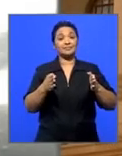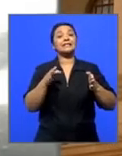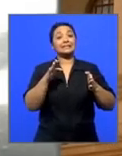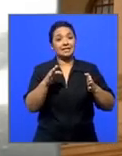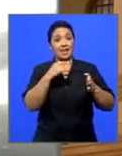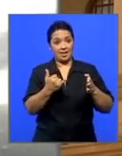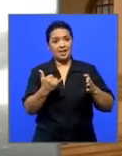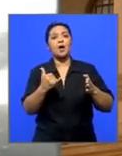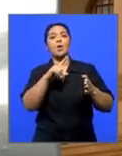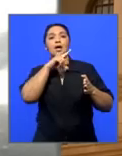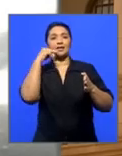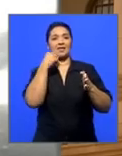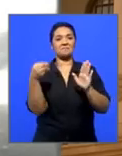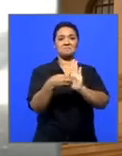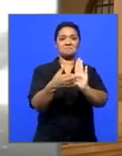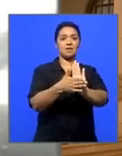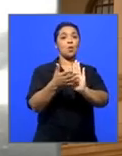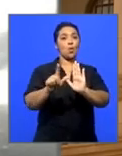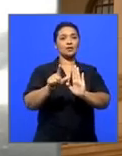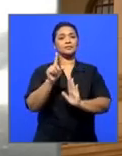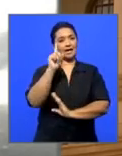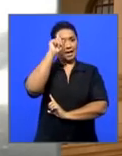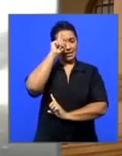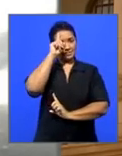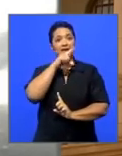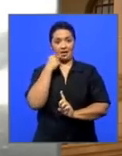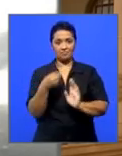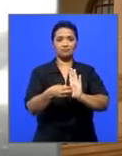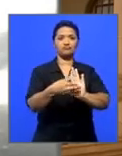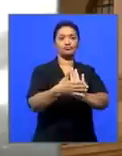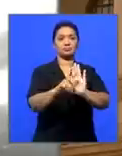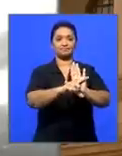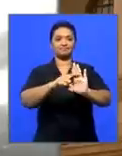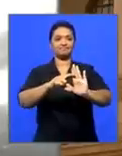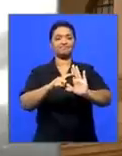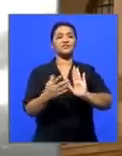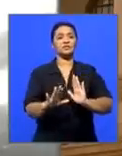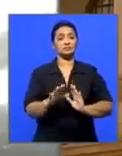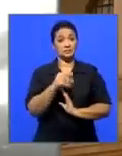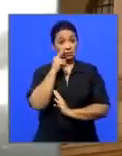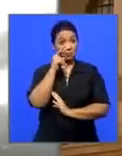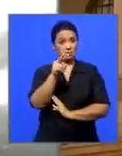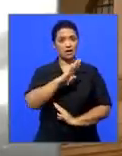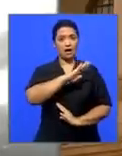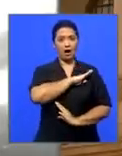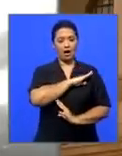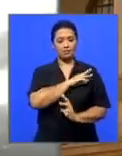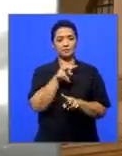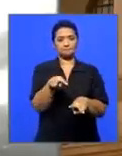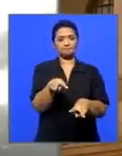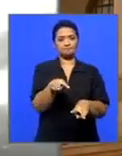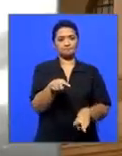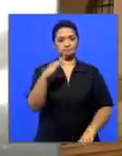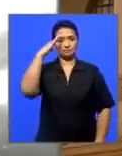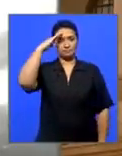that has been, as of today, renamed the Nelson Mandela Amphitheatre. And you can see still all the army personnel watching on, the